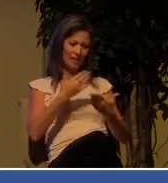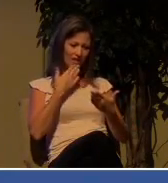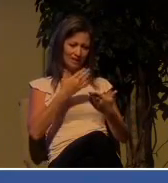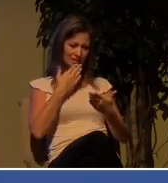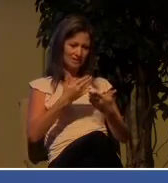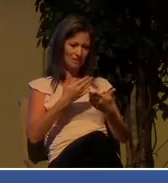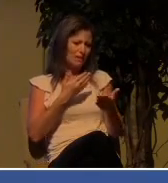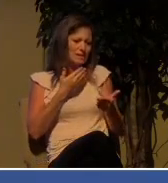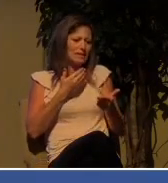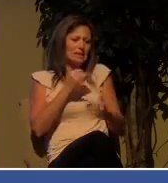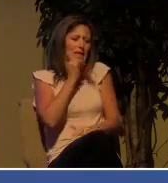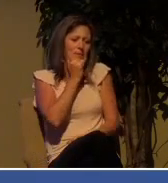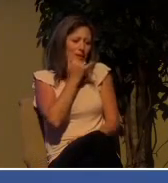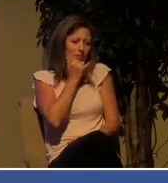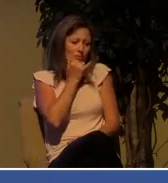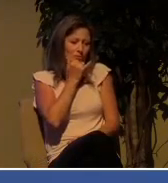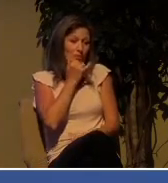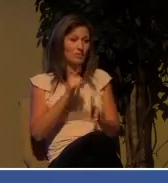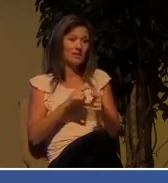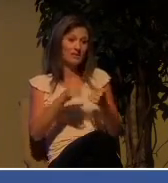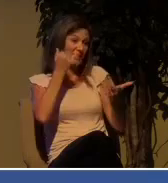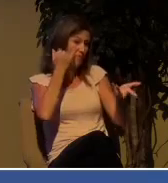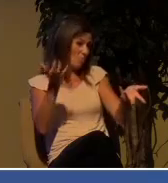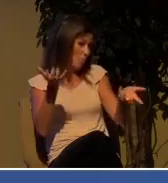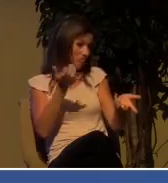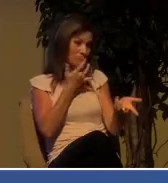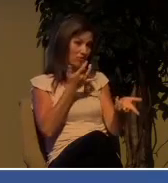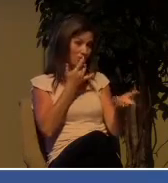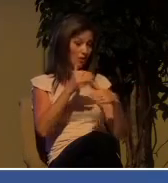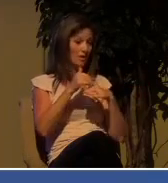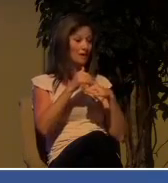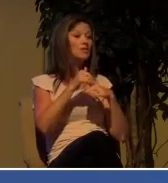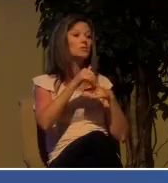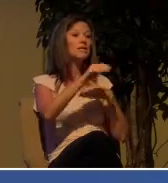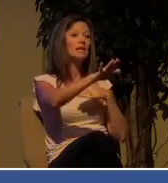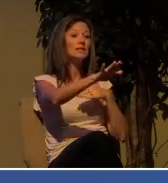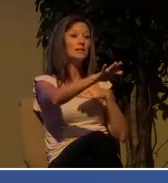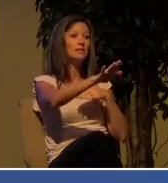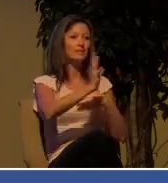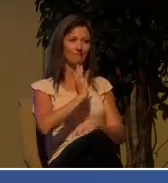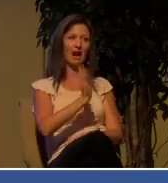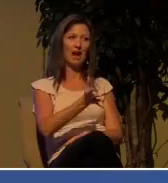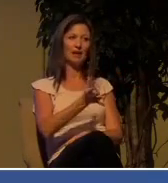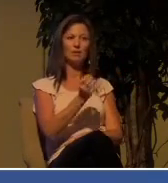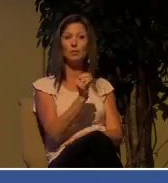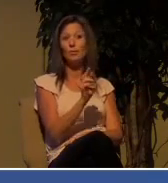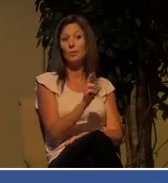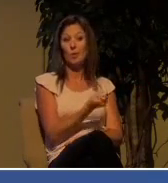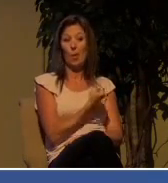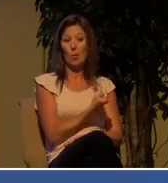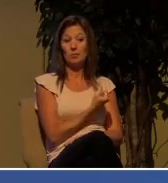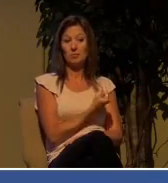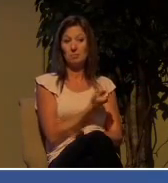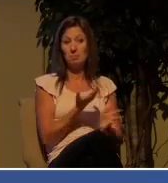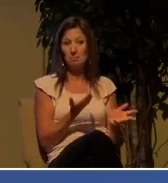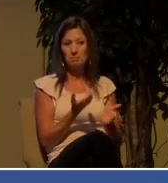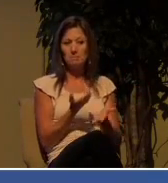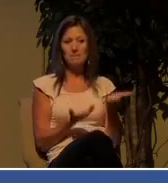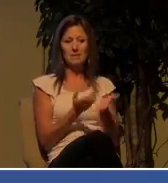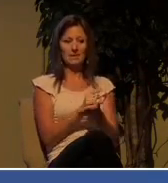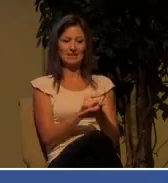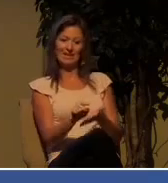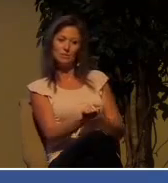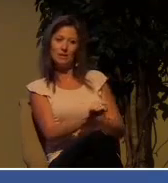to, mail it. If not, feel free to hold on to it. Maybe at next week's service or the following